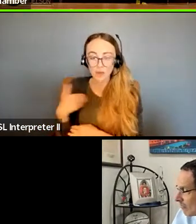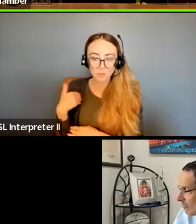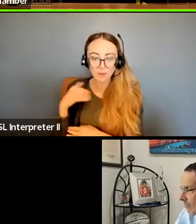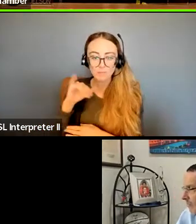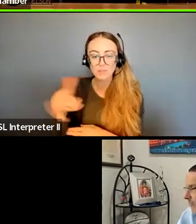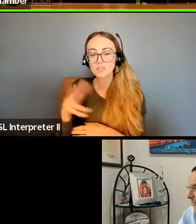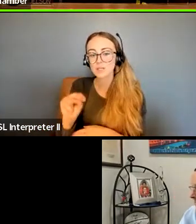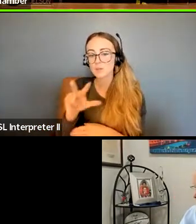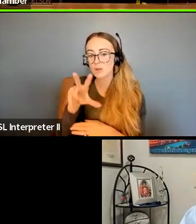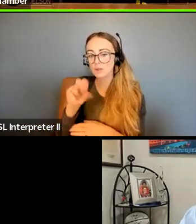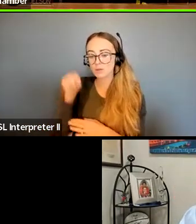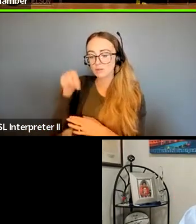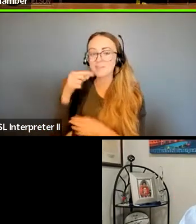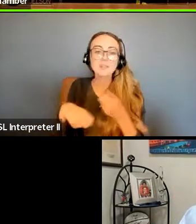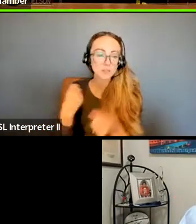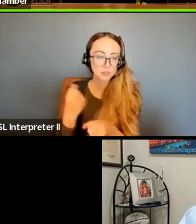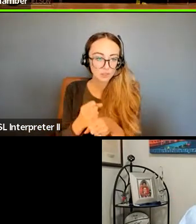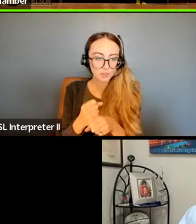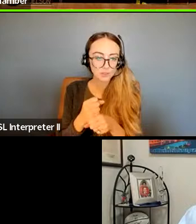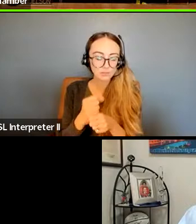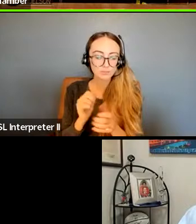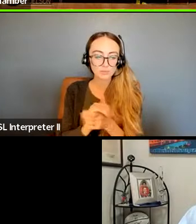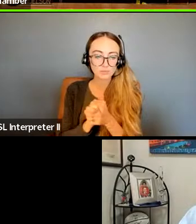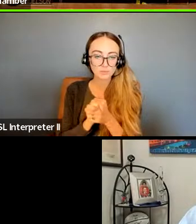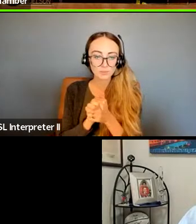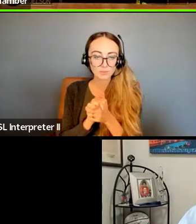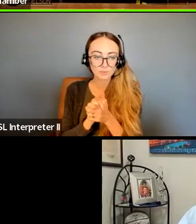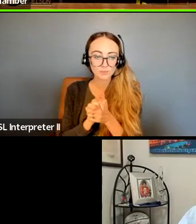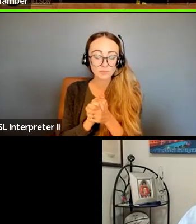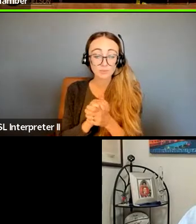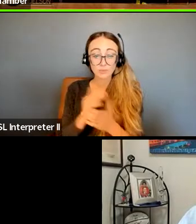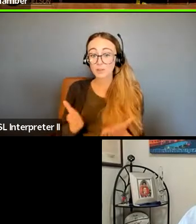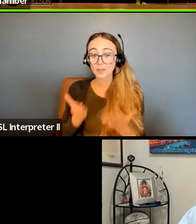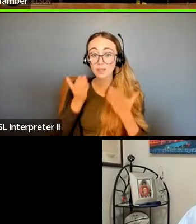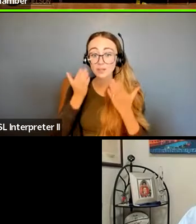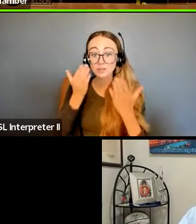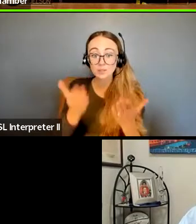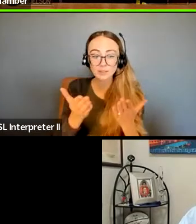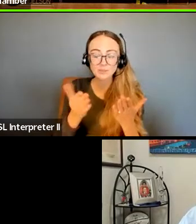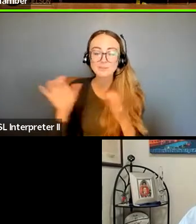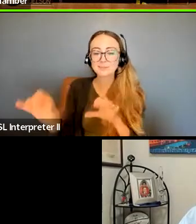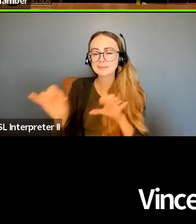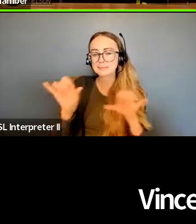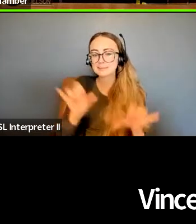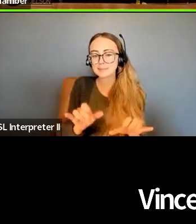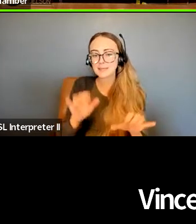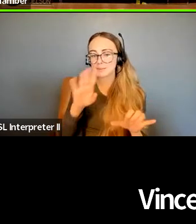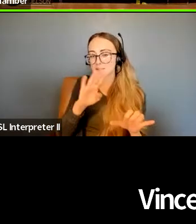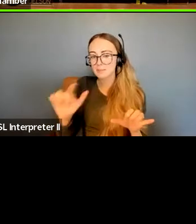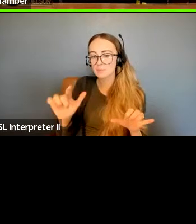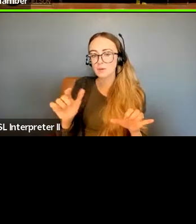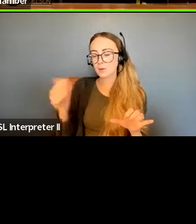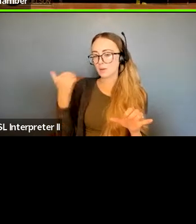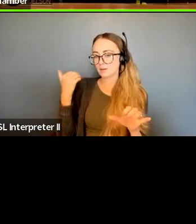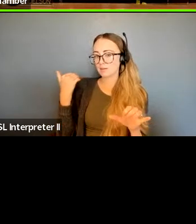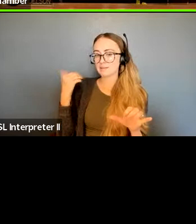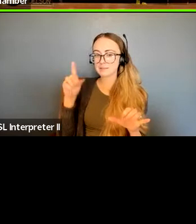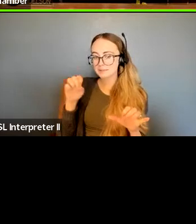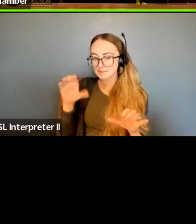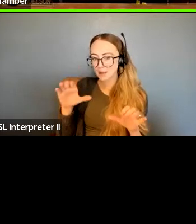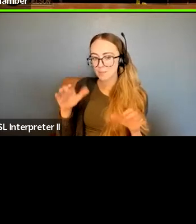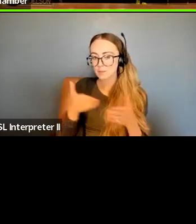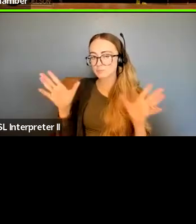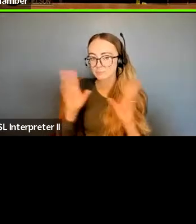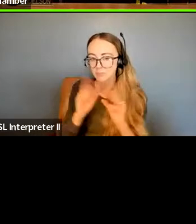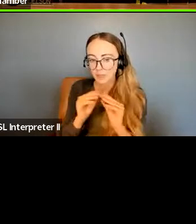30th of this year. The reintroduction was essentially the same as the bill on which we had the hearing in December, and